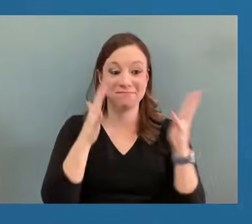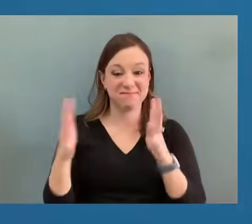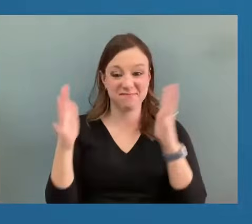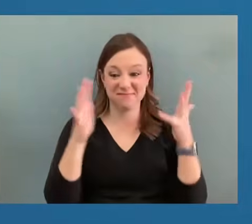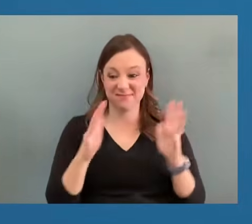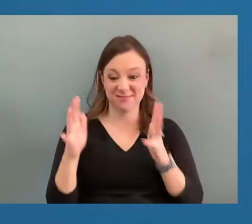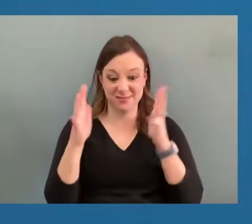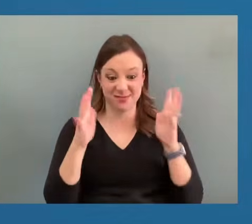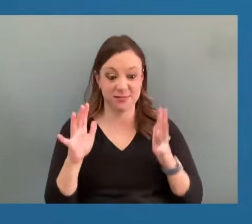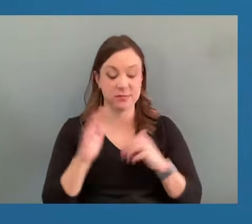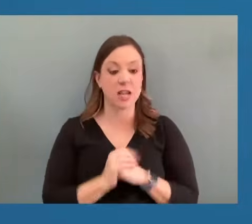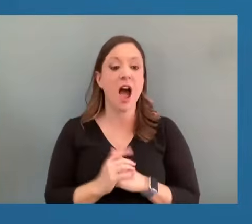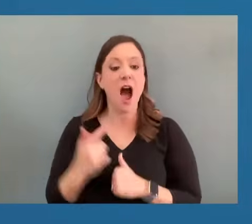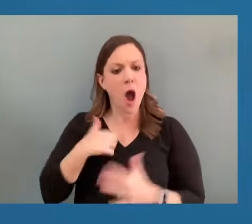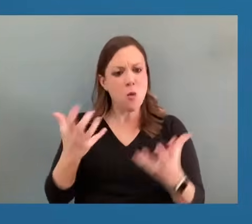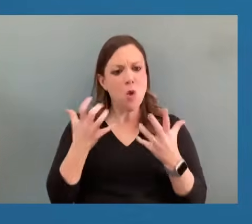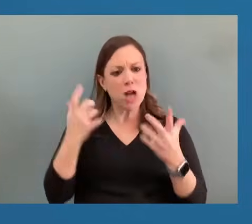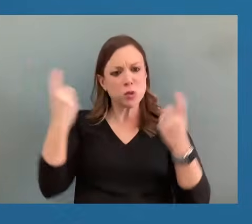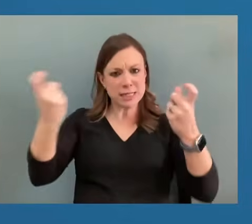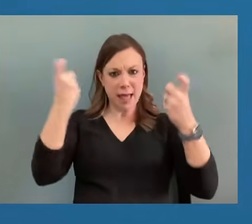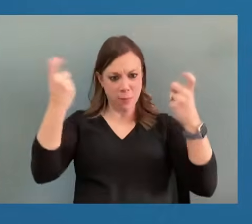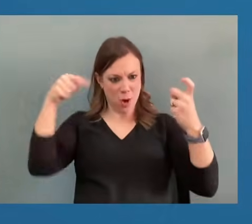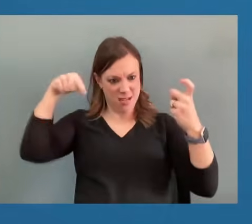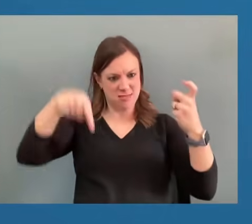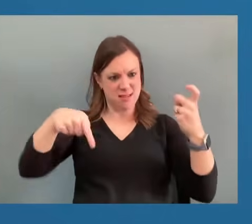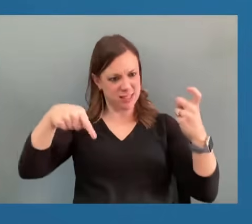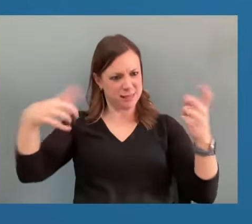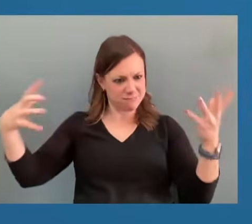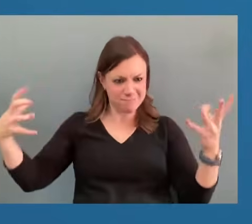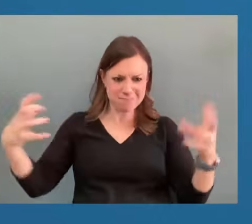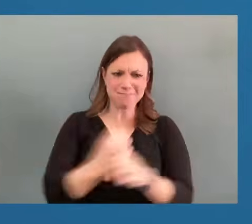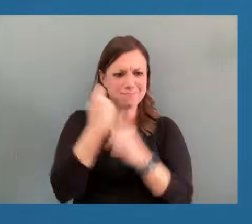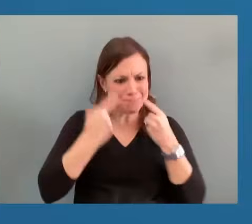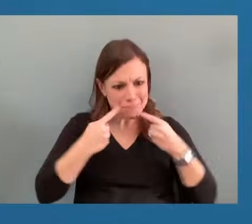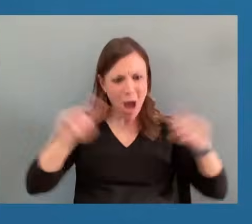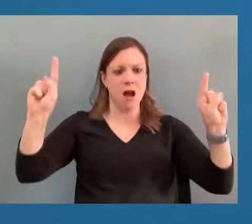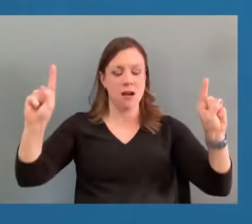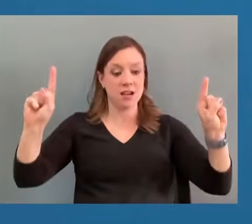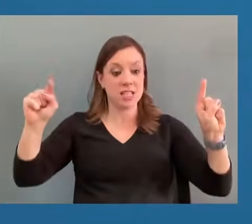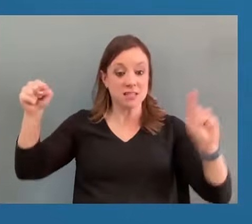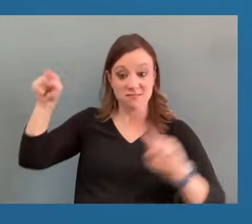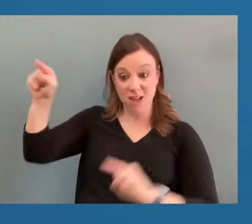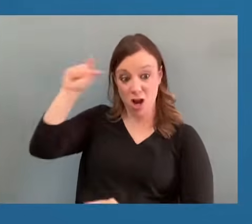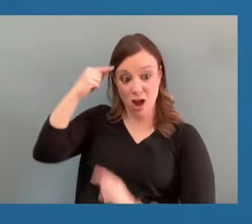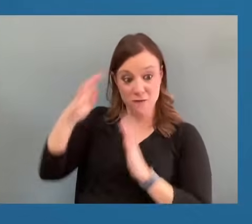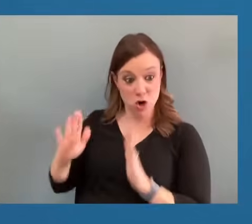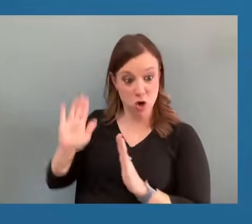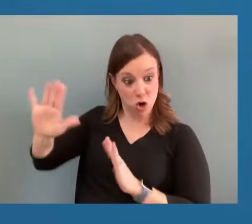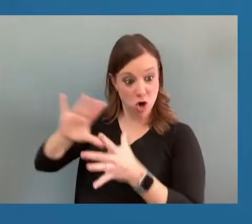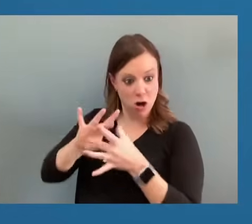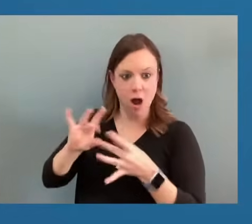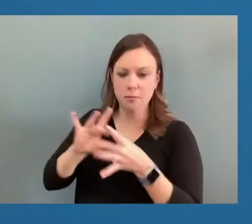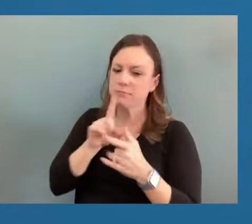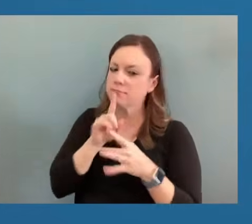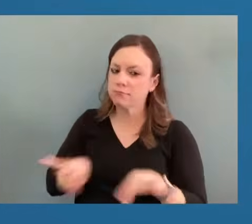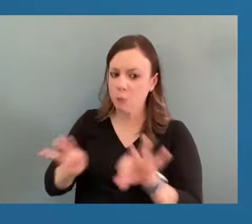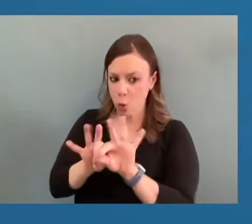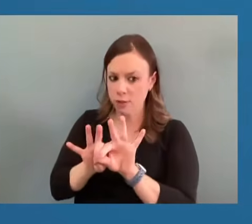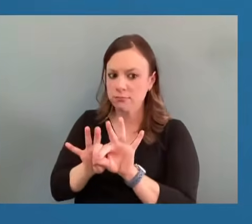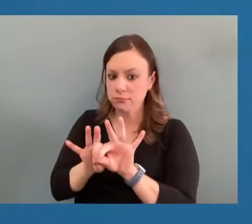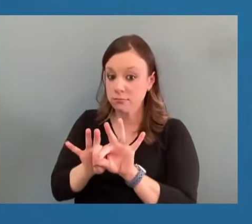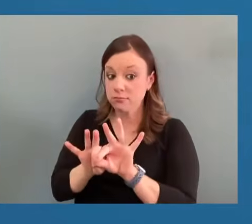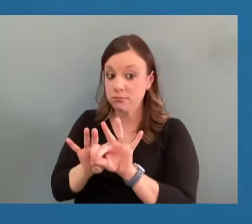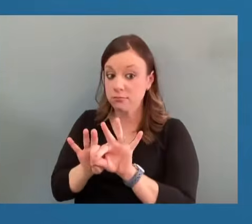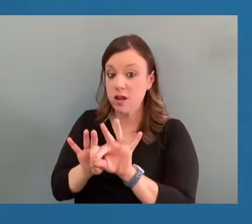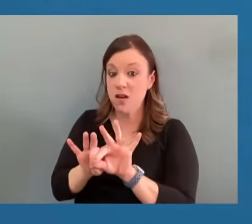And I want to celebrate this especially because what the governor said is so critical. For a long time, we have asked